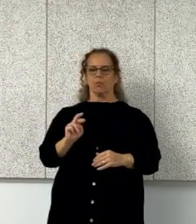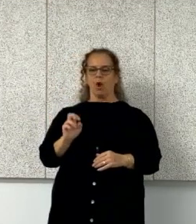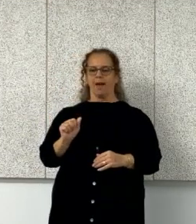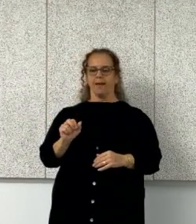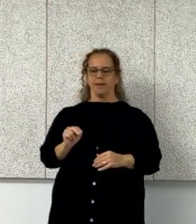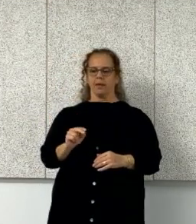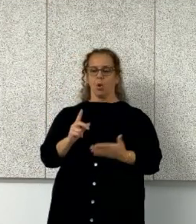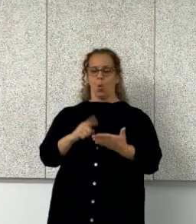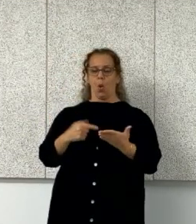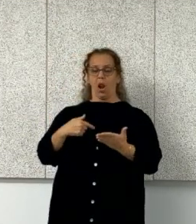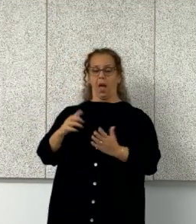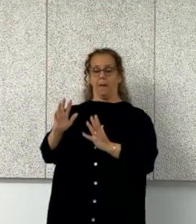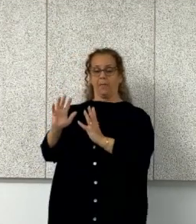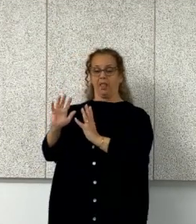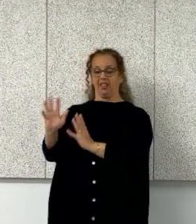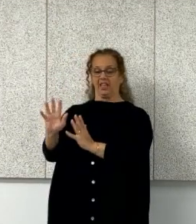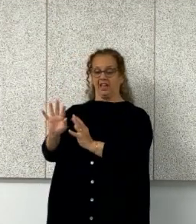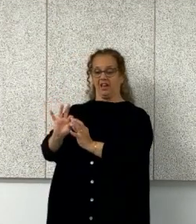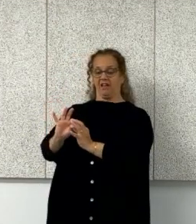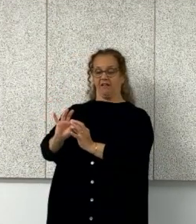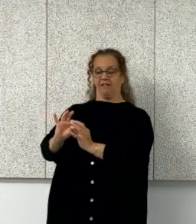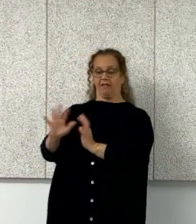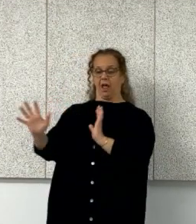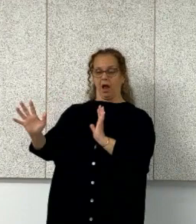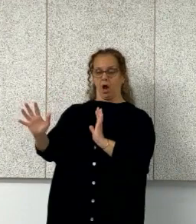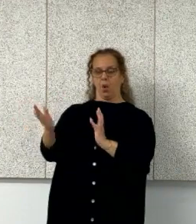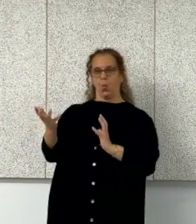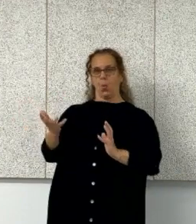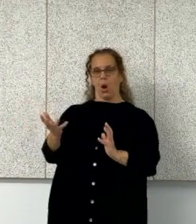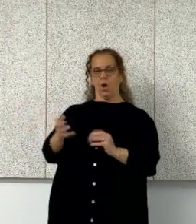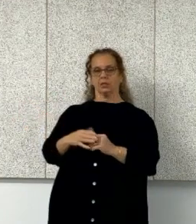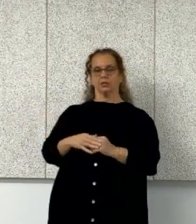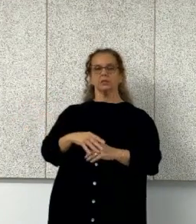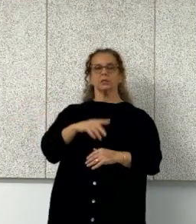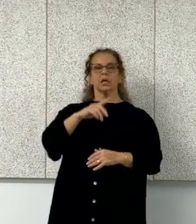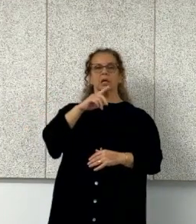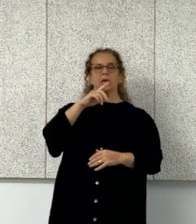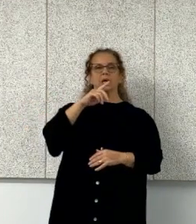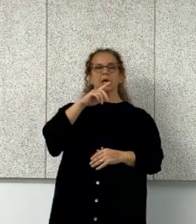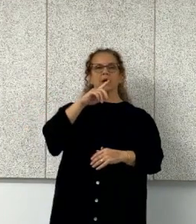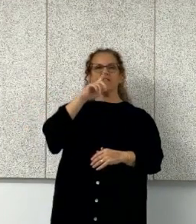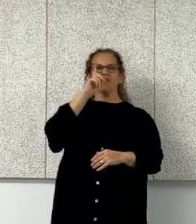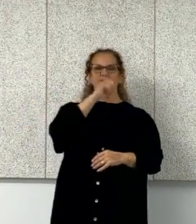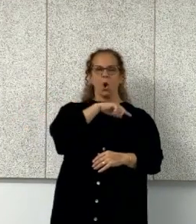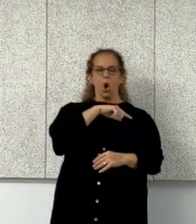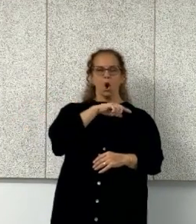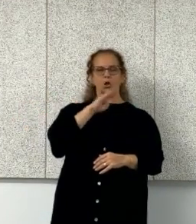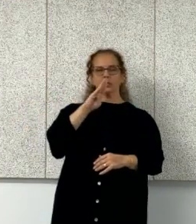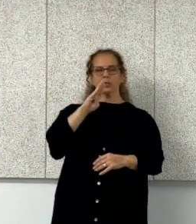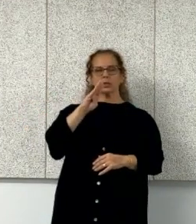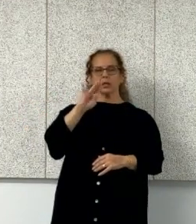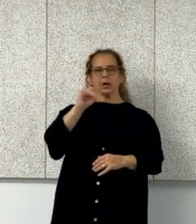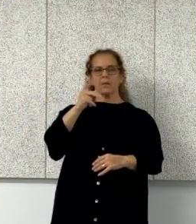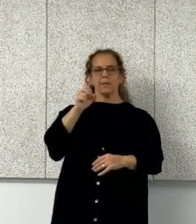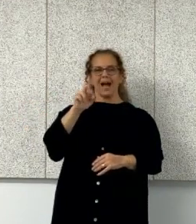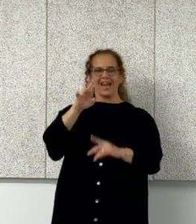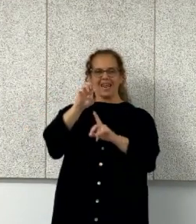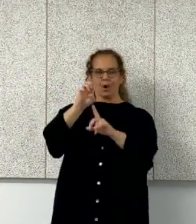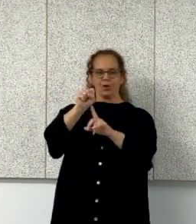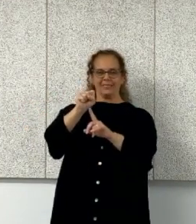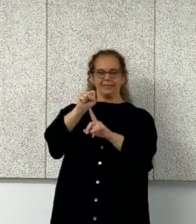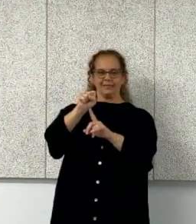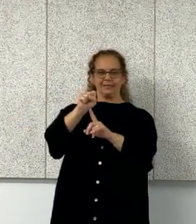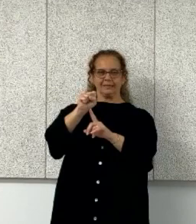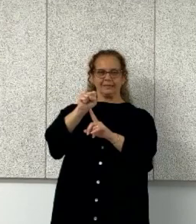behind, I love this question. I want to leave behind false binaries. Mm. Either or thinking is like